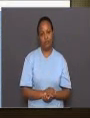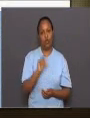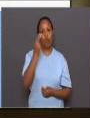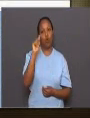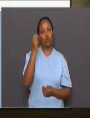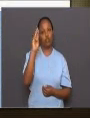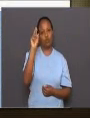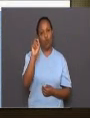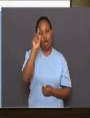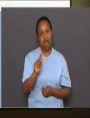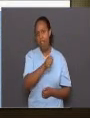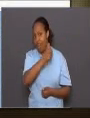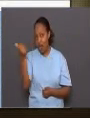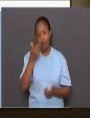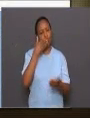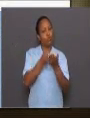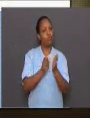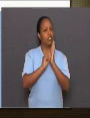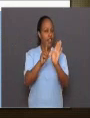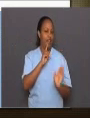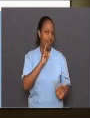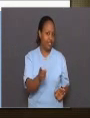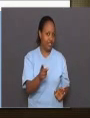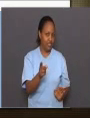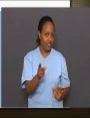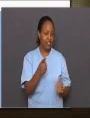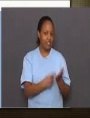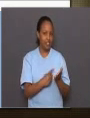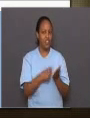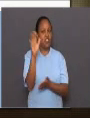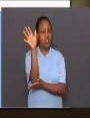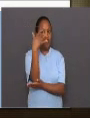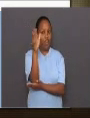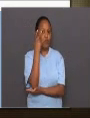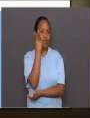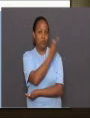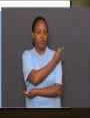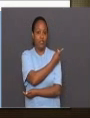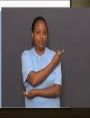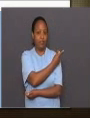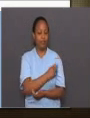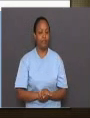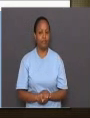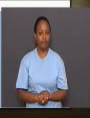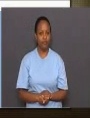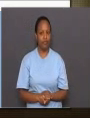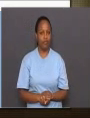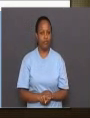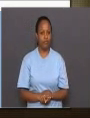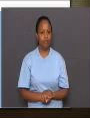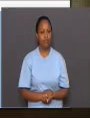Botswana is another good example. Here you see the flag of Botswana. Since